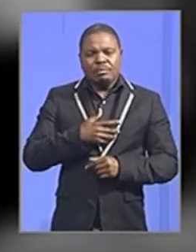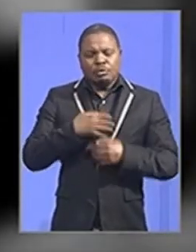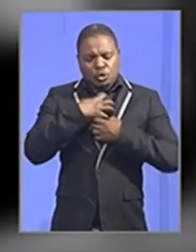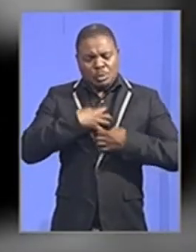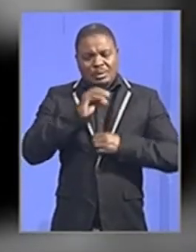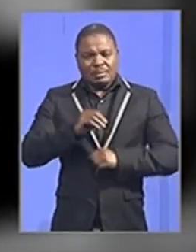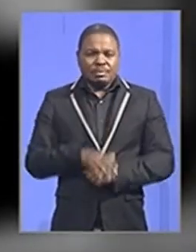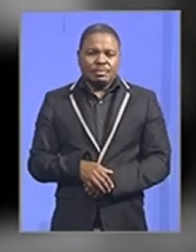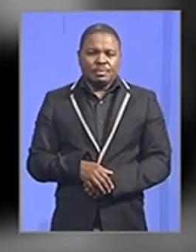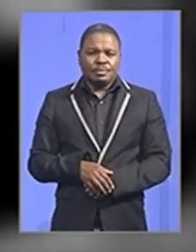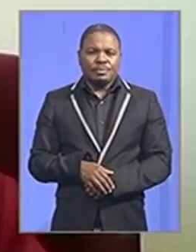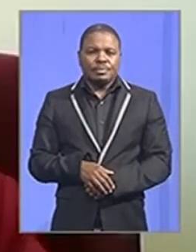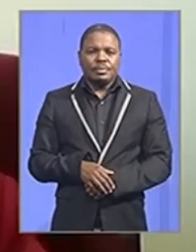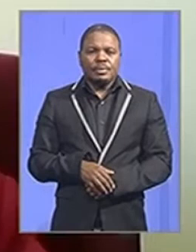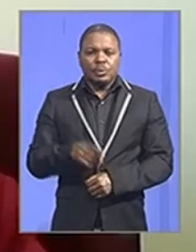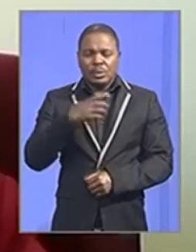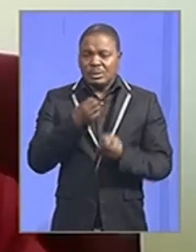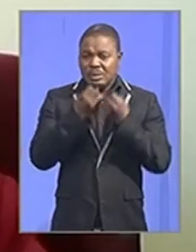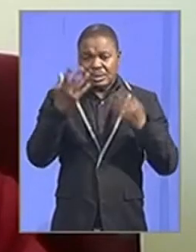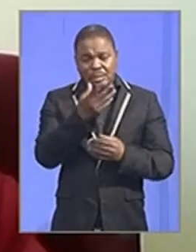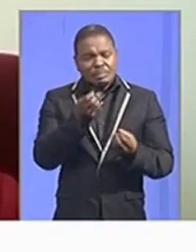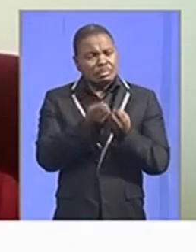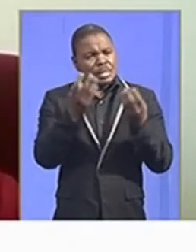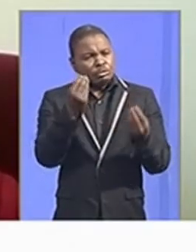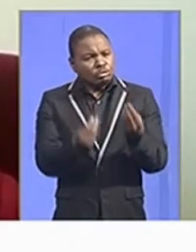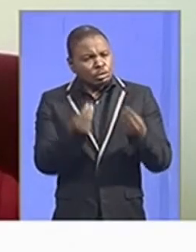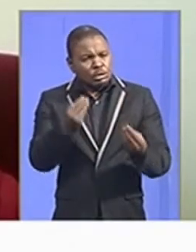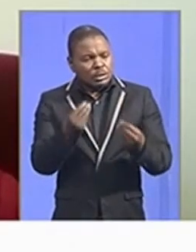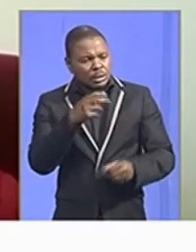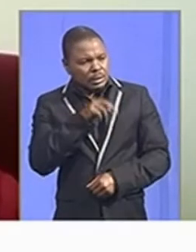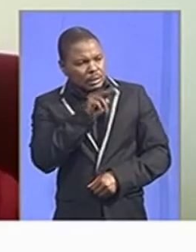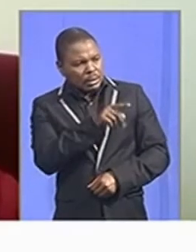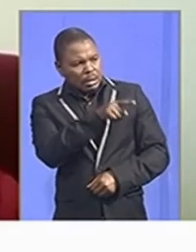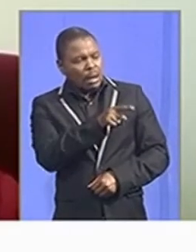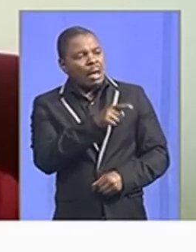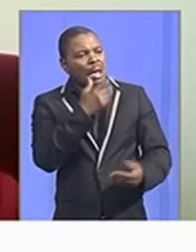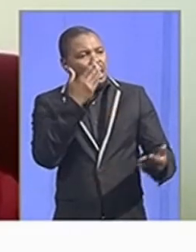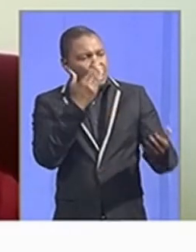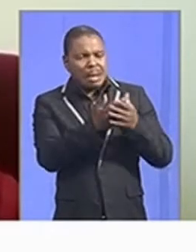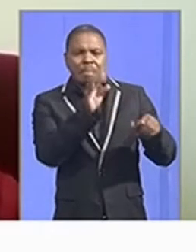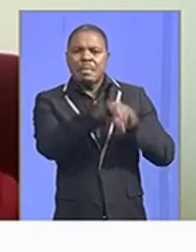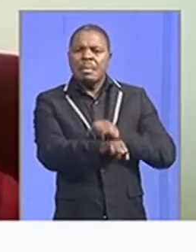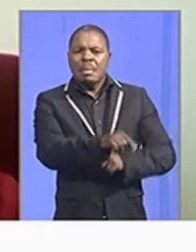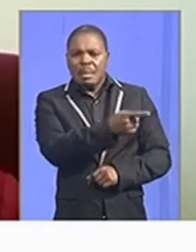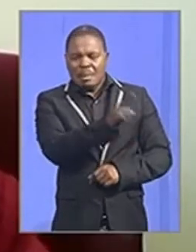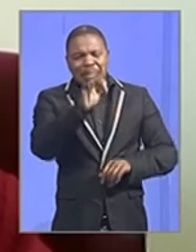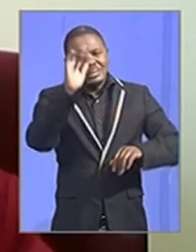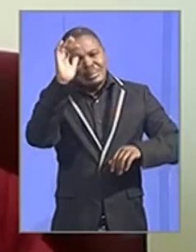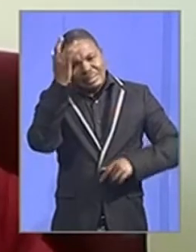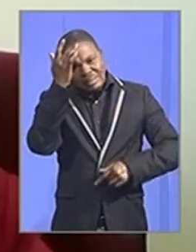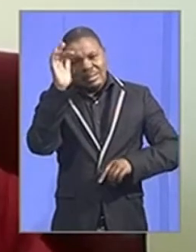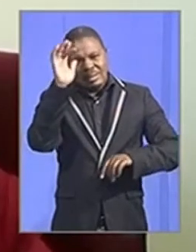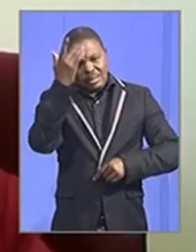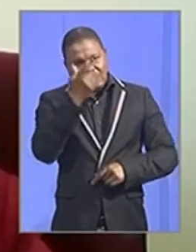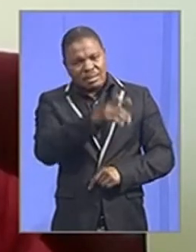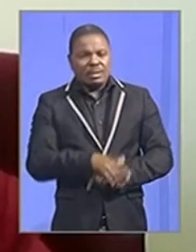seeing an increased incidence of children who are now symptomatic and are actually getting quite ill. But then